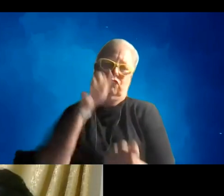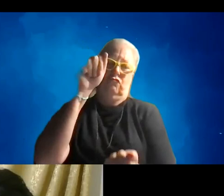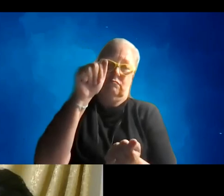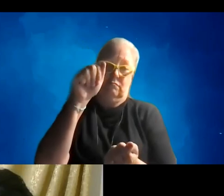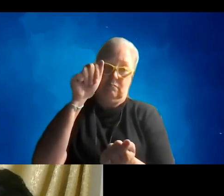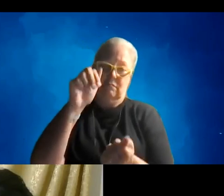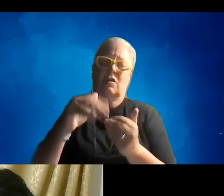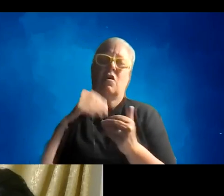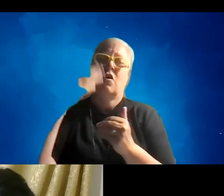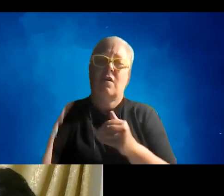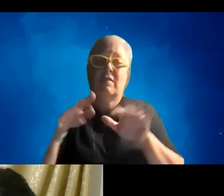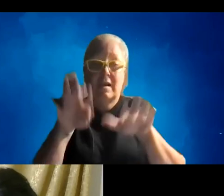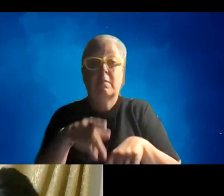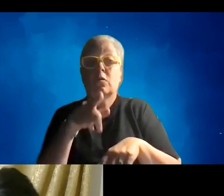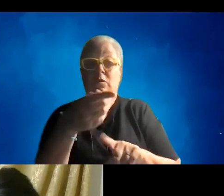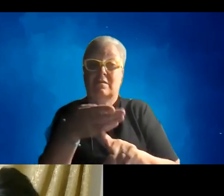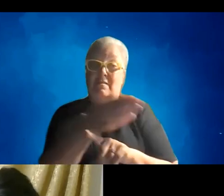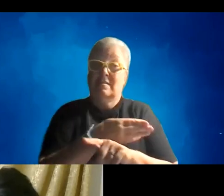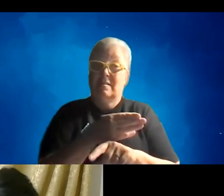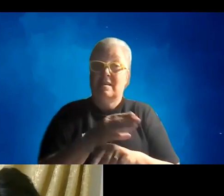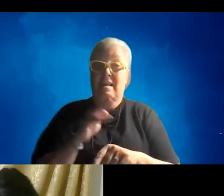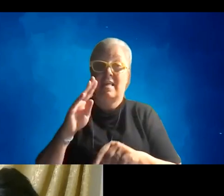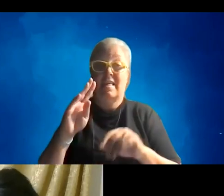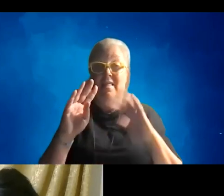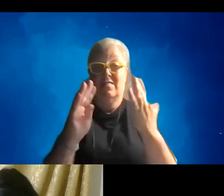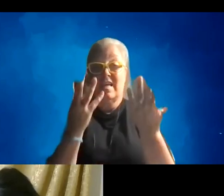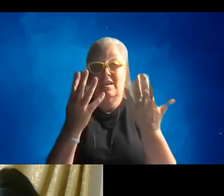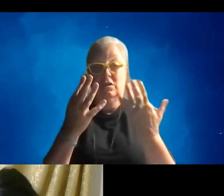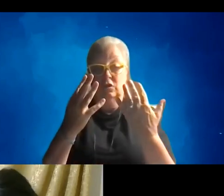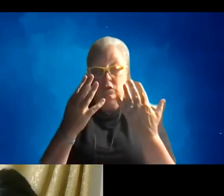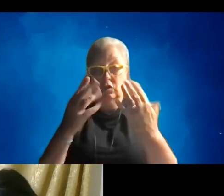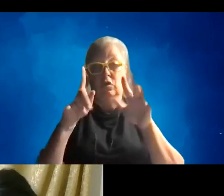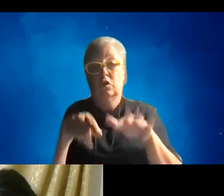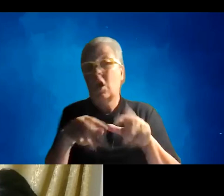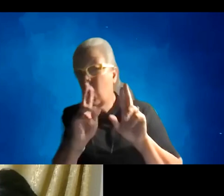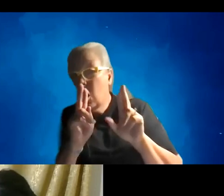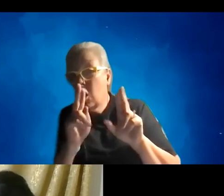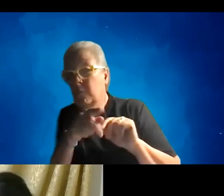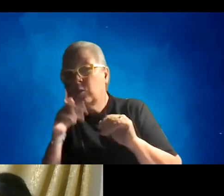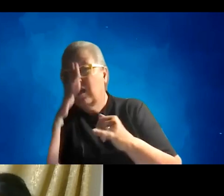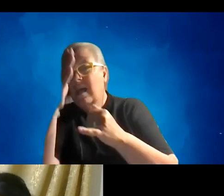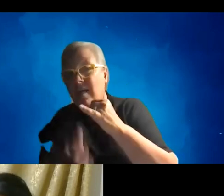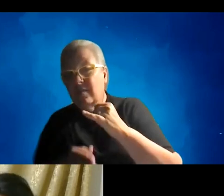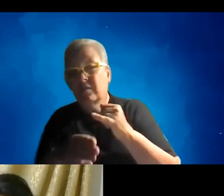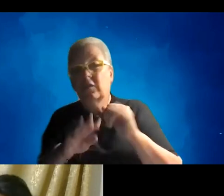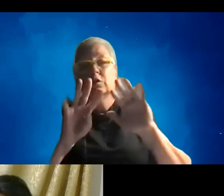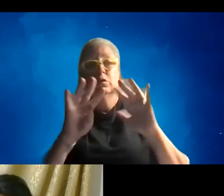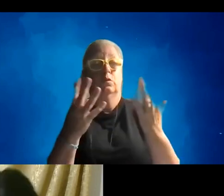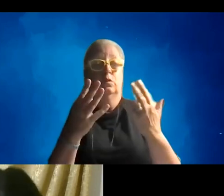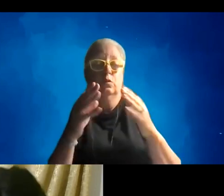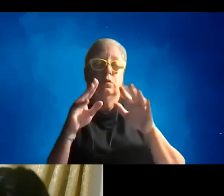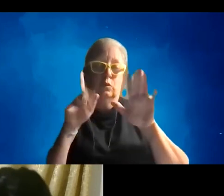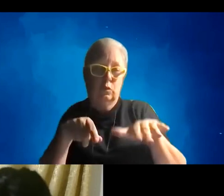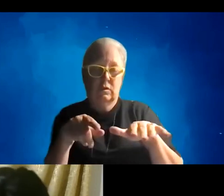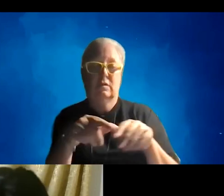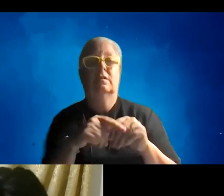those who get it in by the 9th of June, we hope to get you an accreditation by the end of June. And the reason we want the views